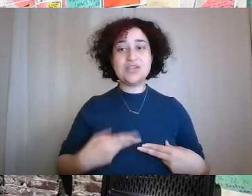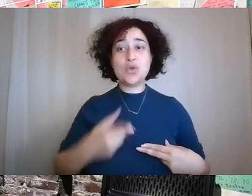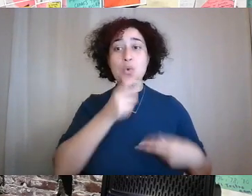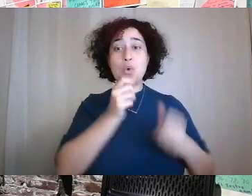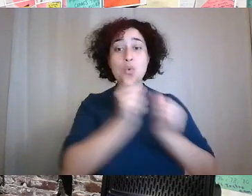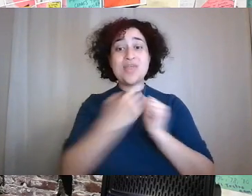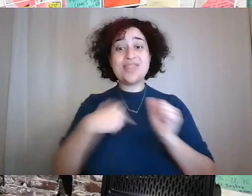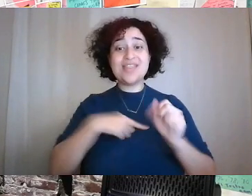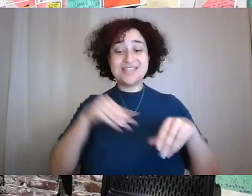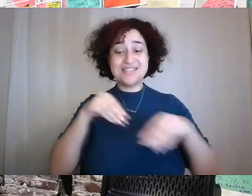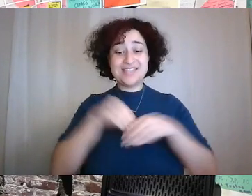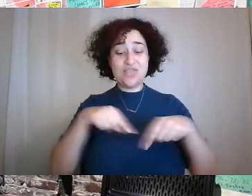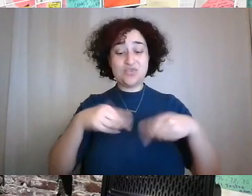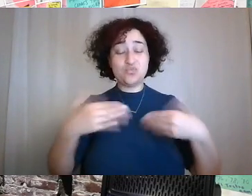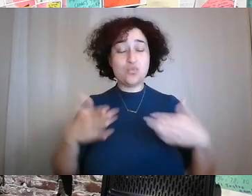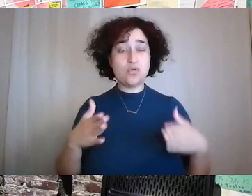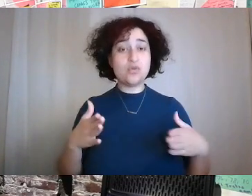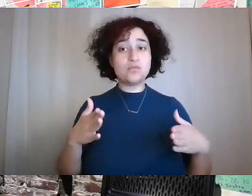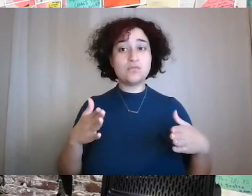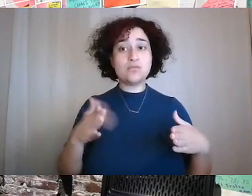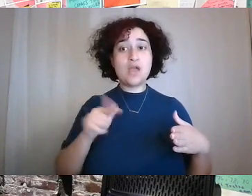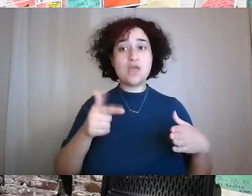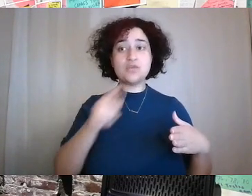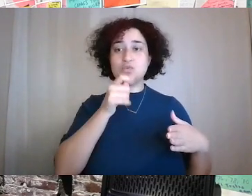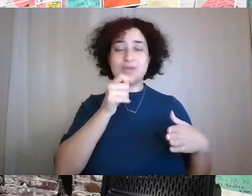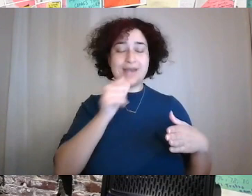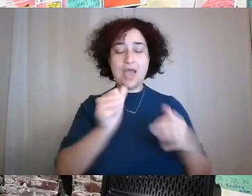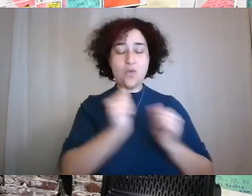of whom are no longer with us, but are with us.